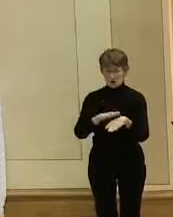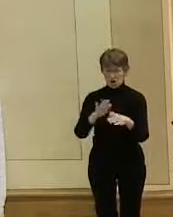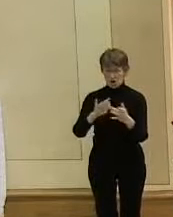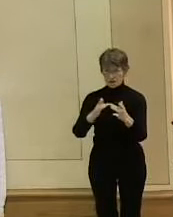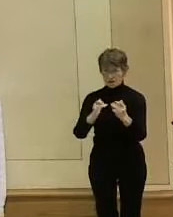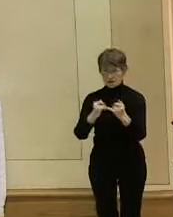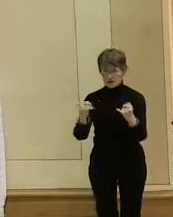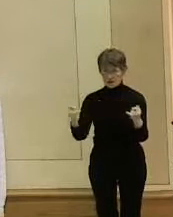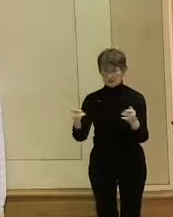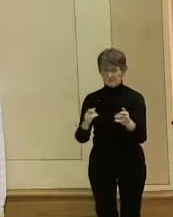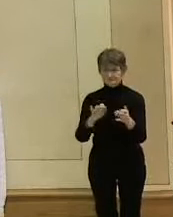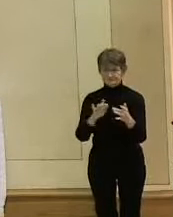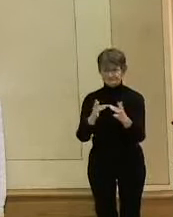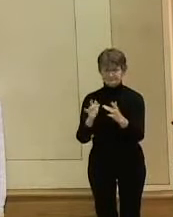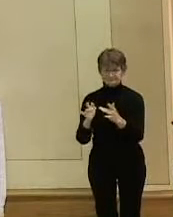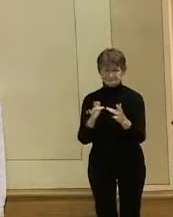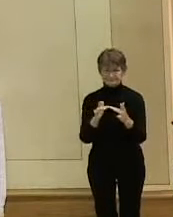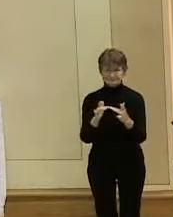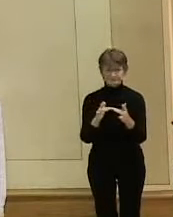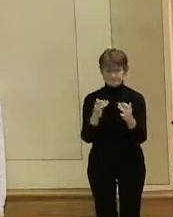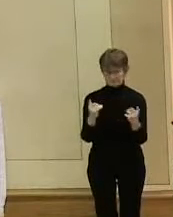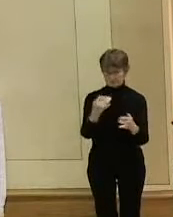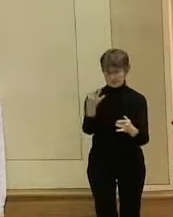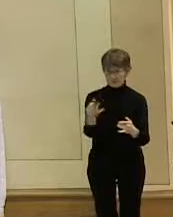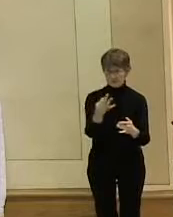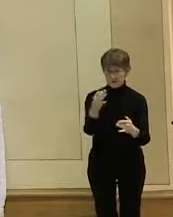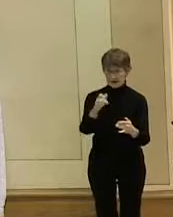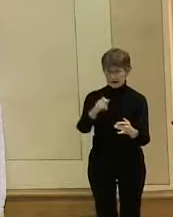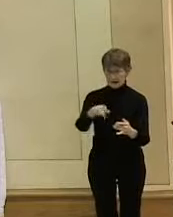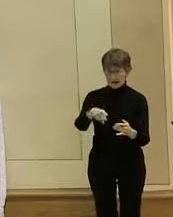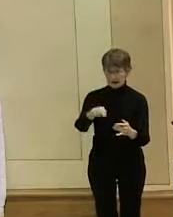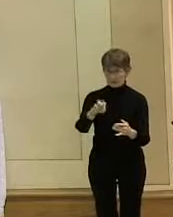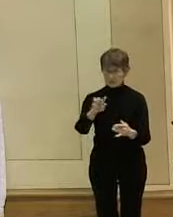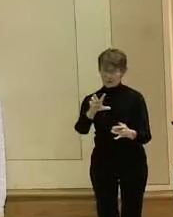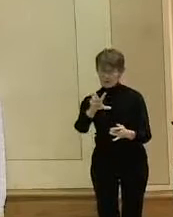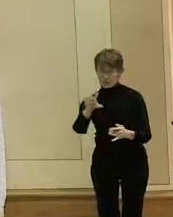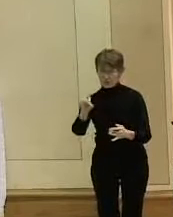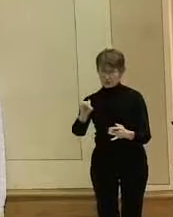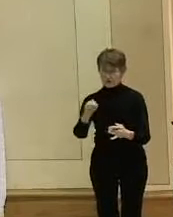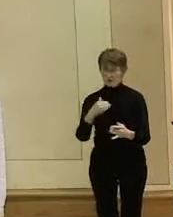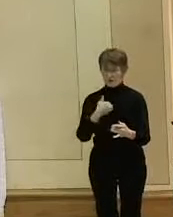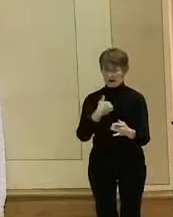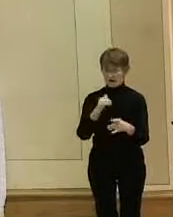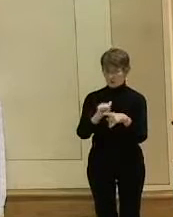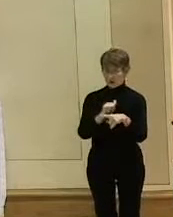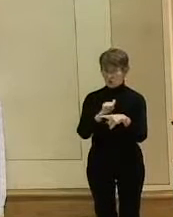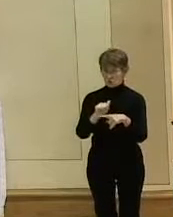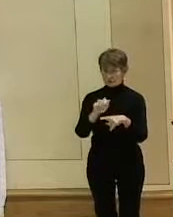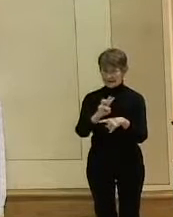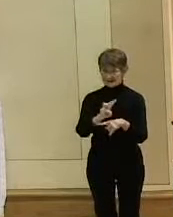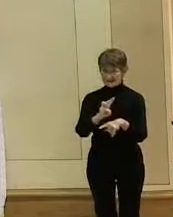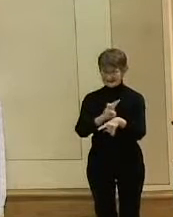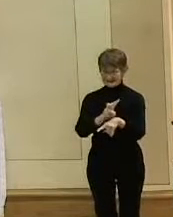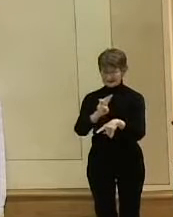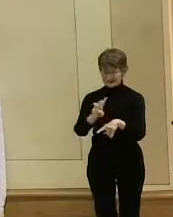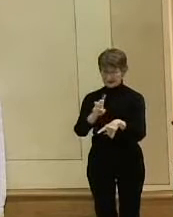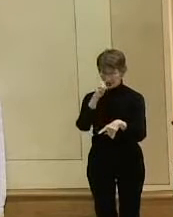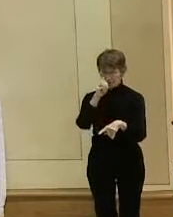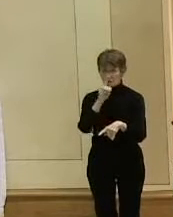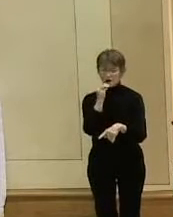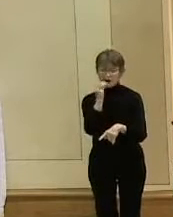classes. This Friday, April 30th, there will be rehearsal at 6 p.m.